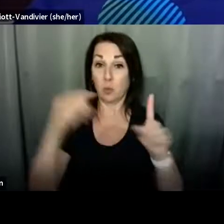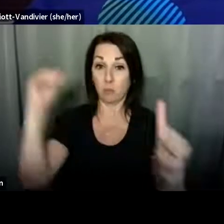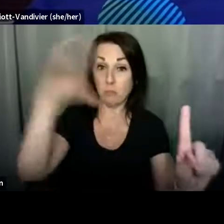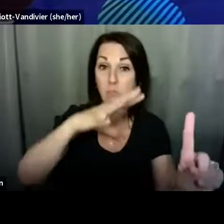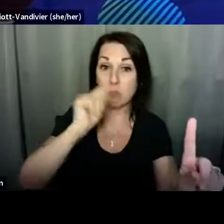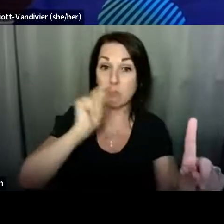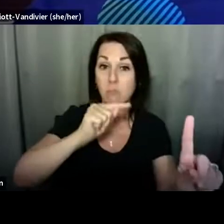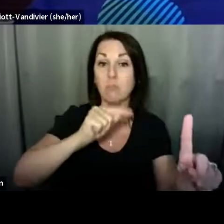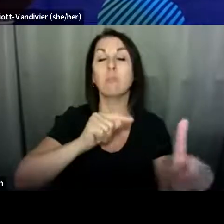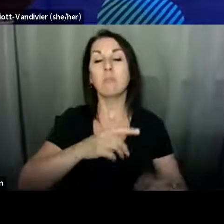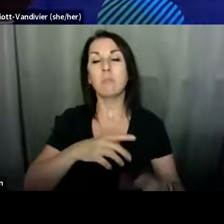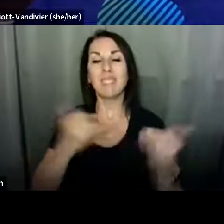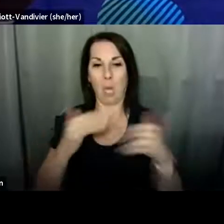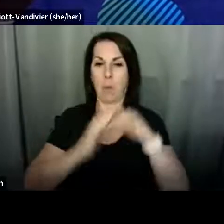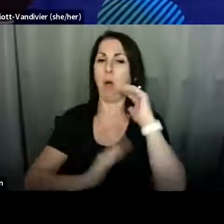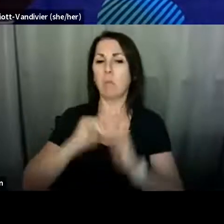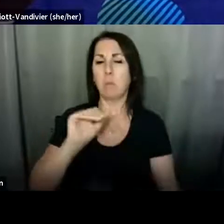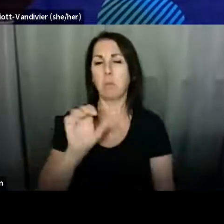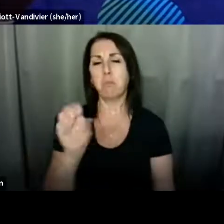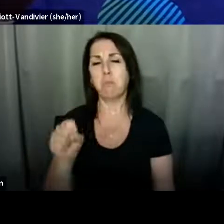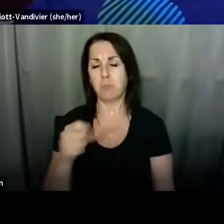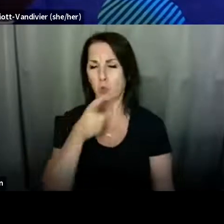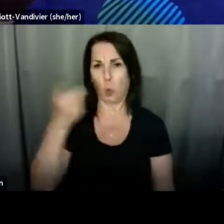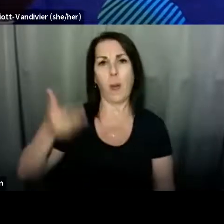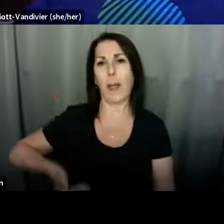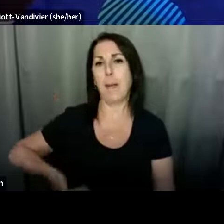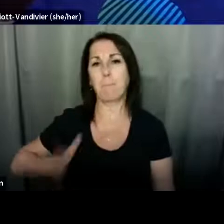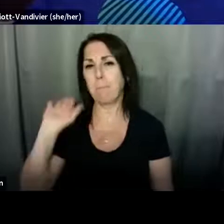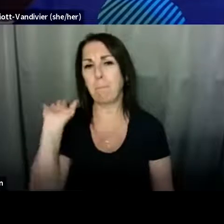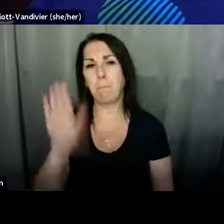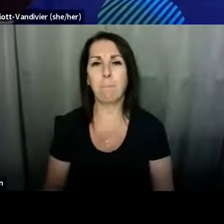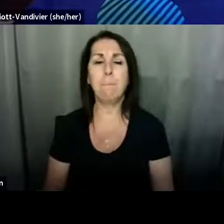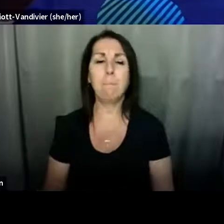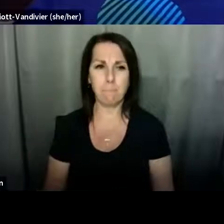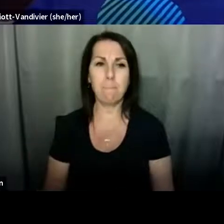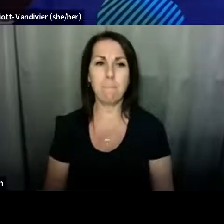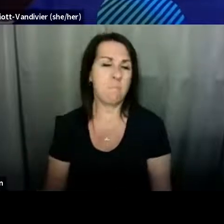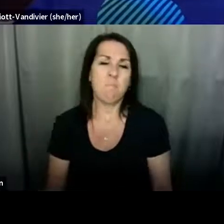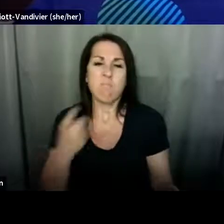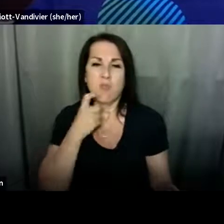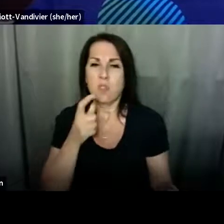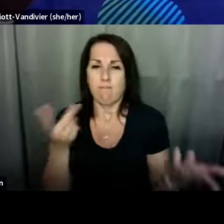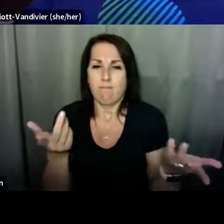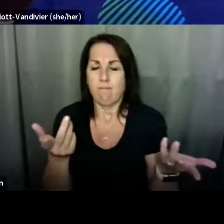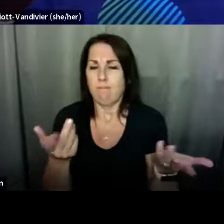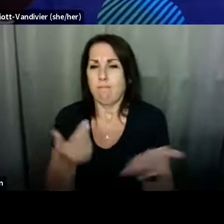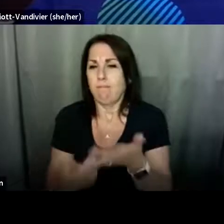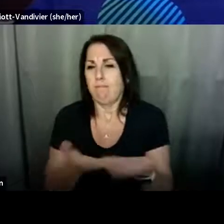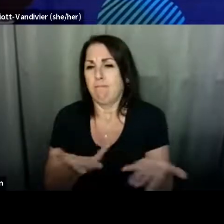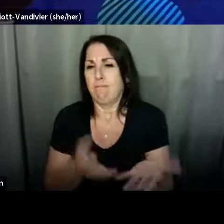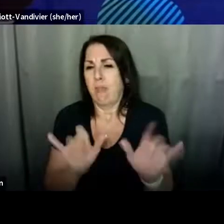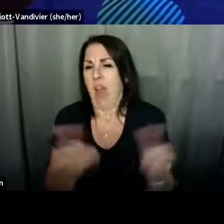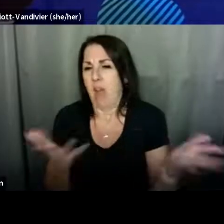Now I'm very much comfortable with it. I'm like, this is who I am. And that's just it is what it is.